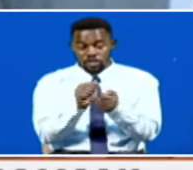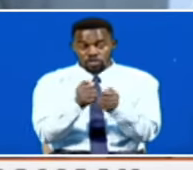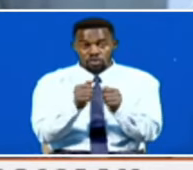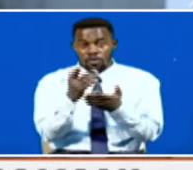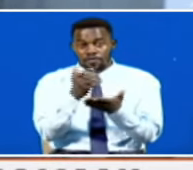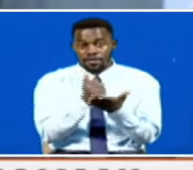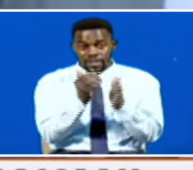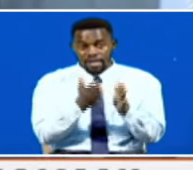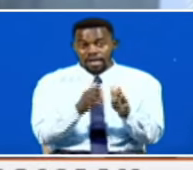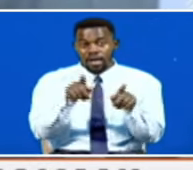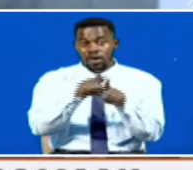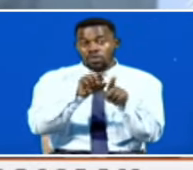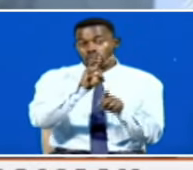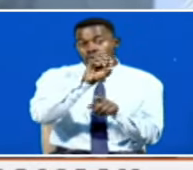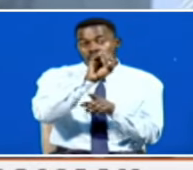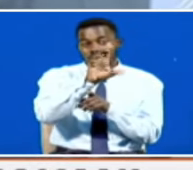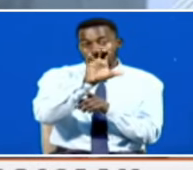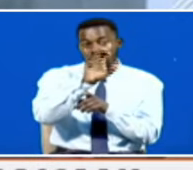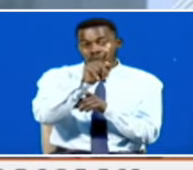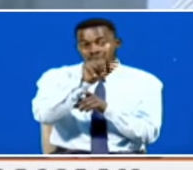Wycliffe Odhiambo Ongata,